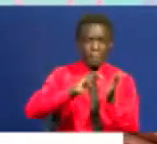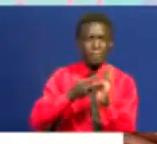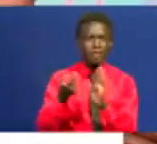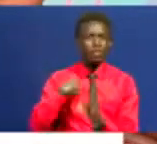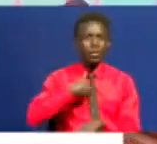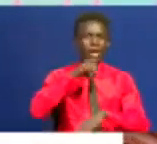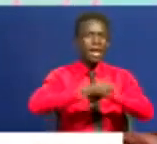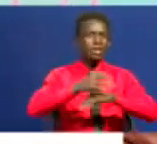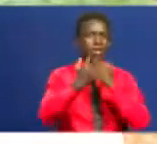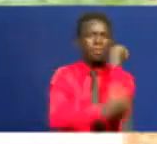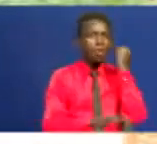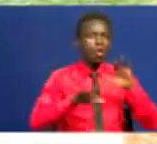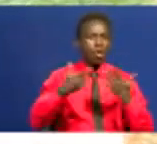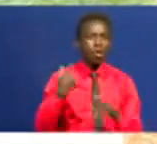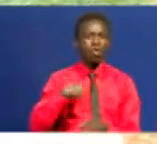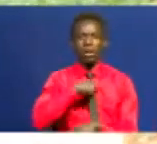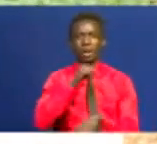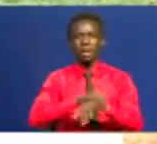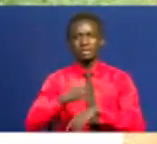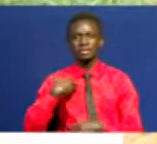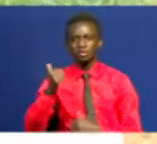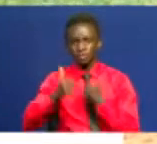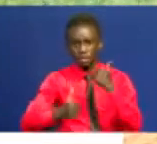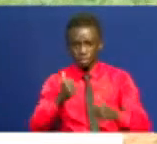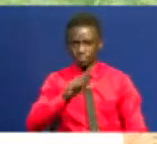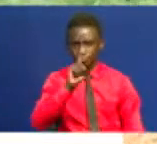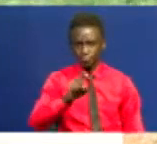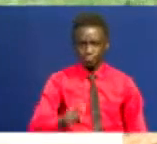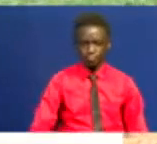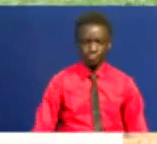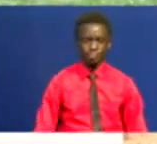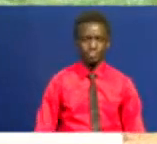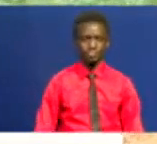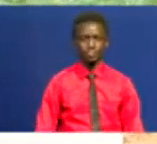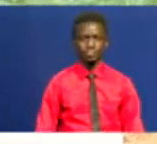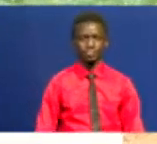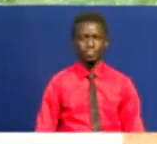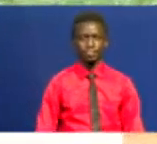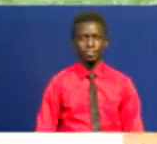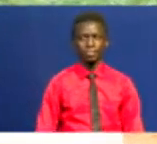Kenya ama tunaleta faida Kenya? Besson Ruba reporting for Prime Edition.